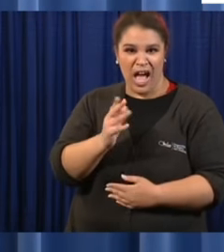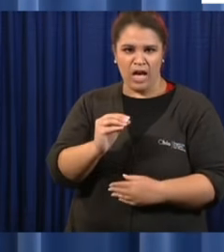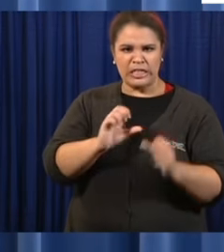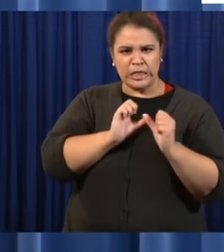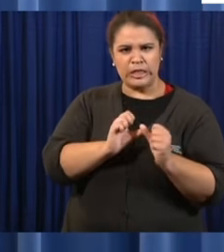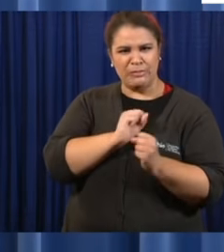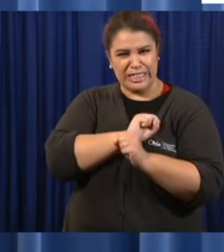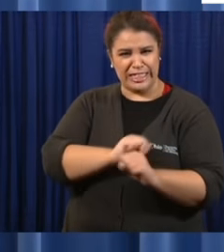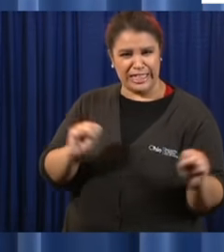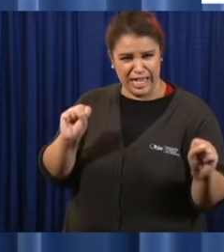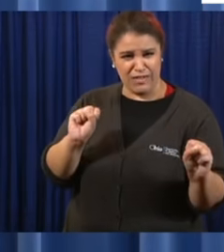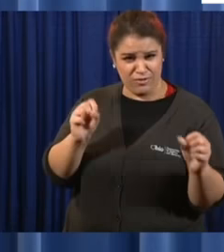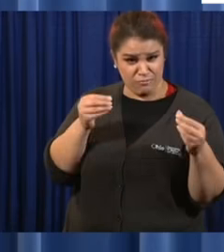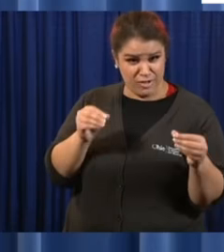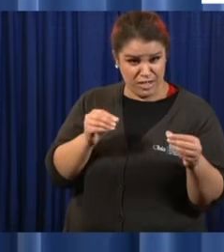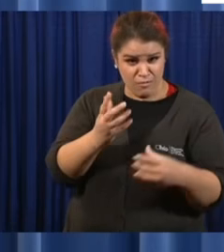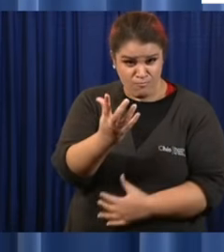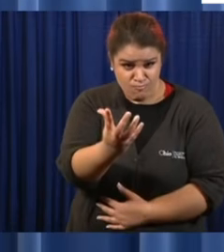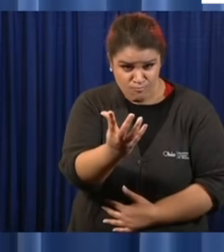Hey, Randy, I think that,